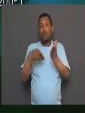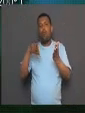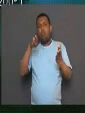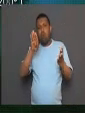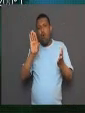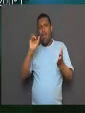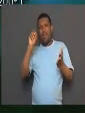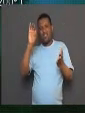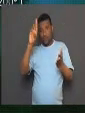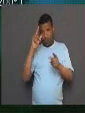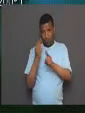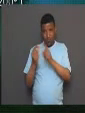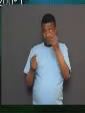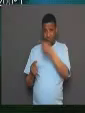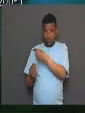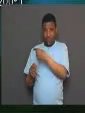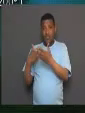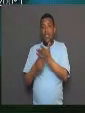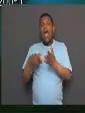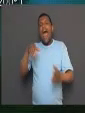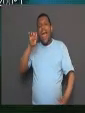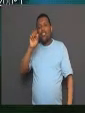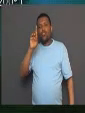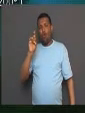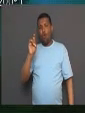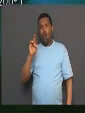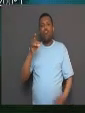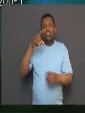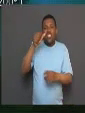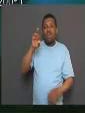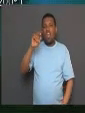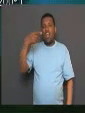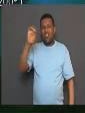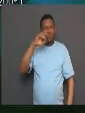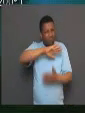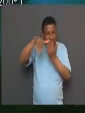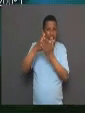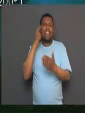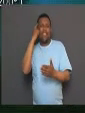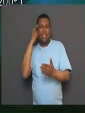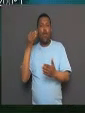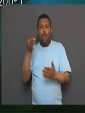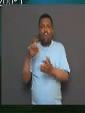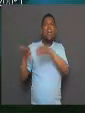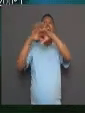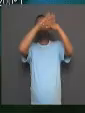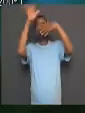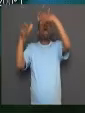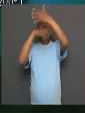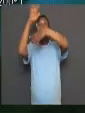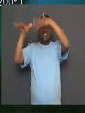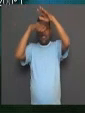borealis. The exosphere is what we generally think of as space.